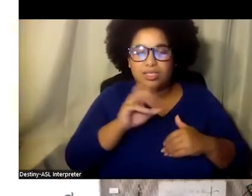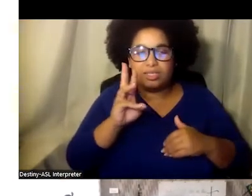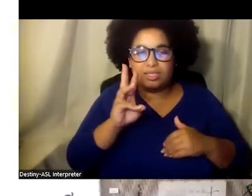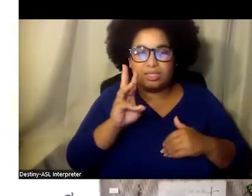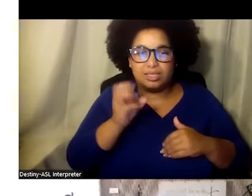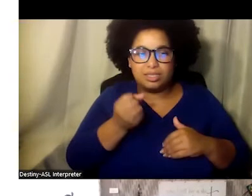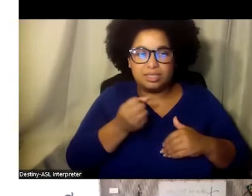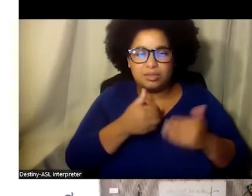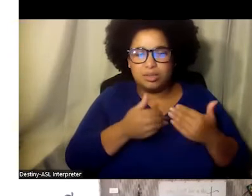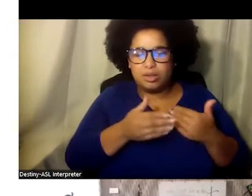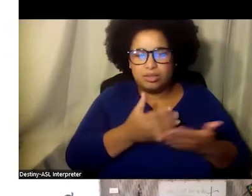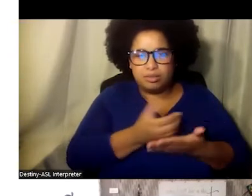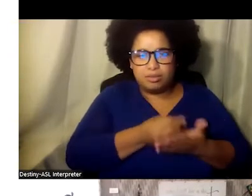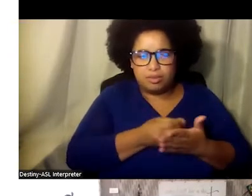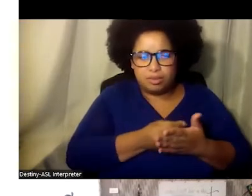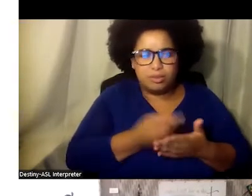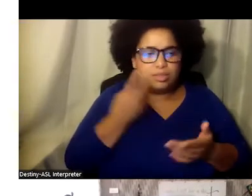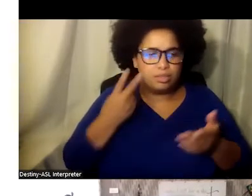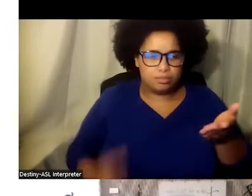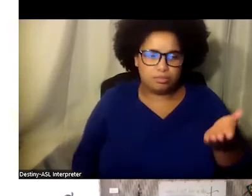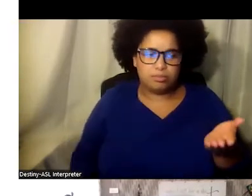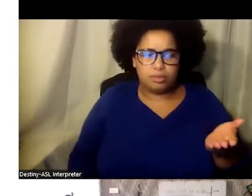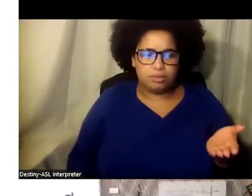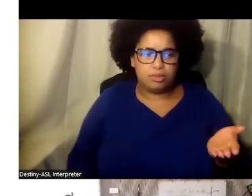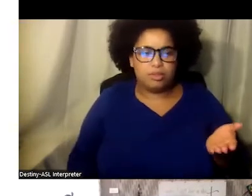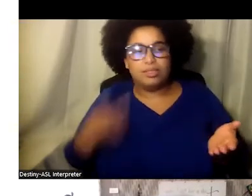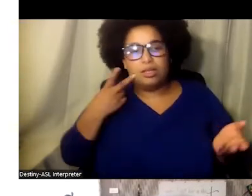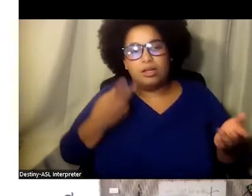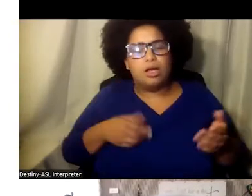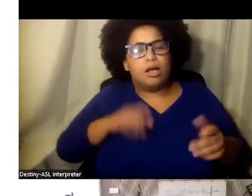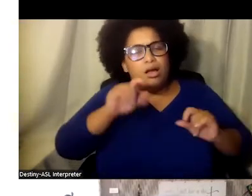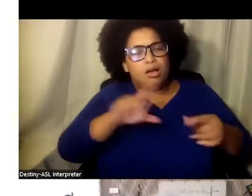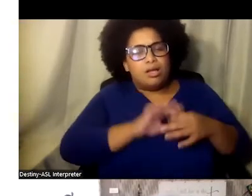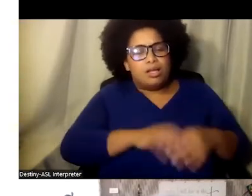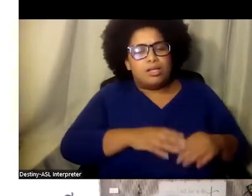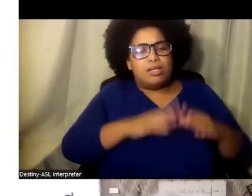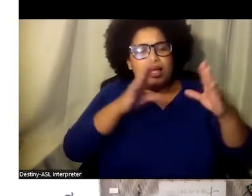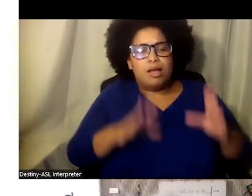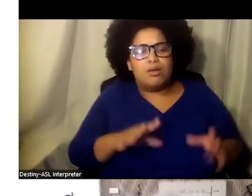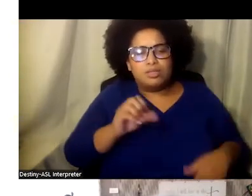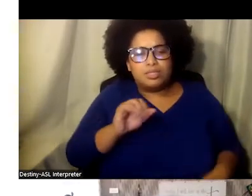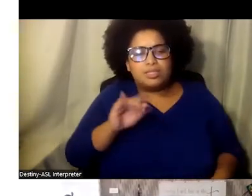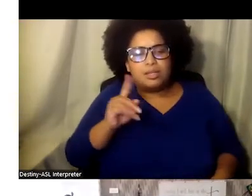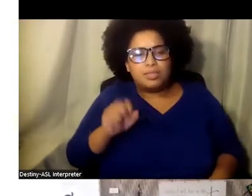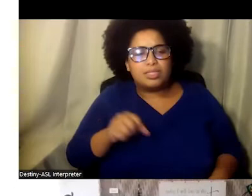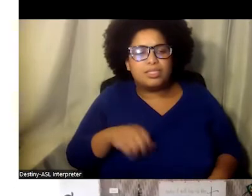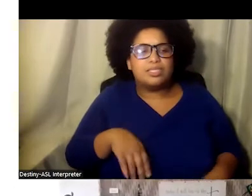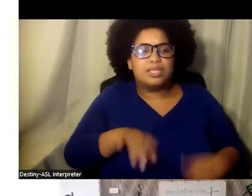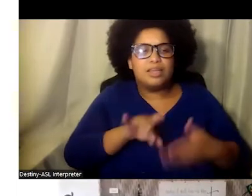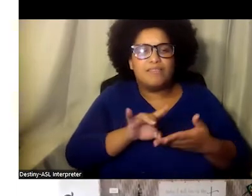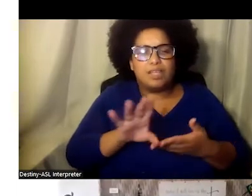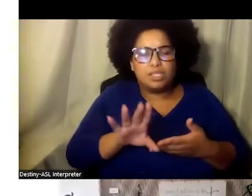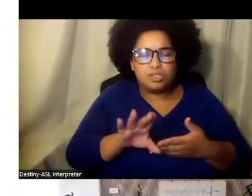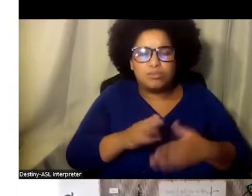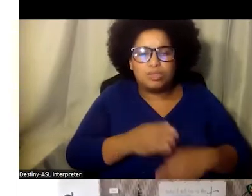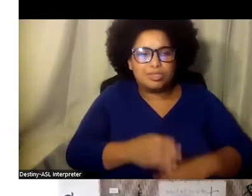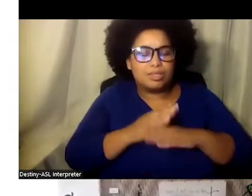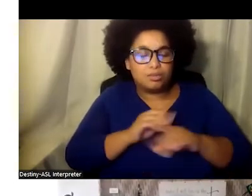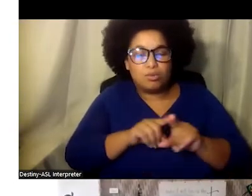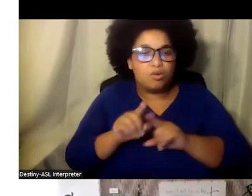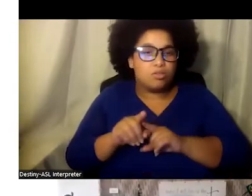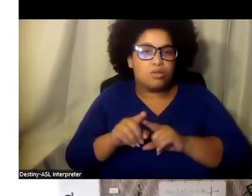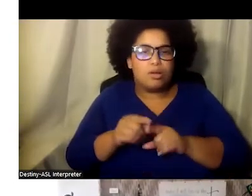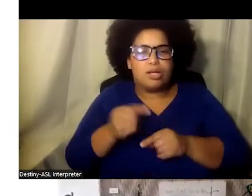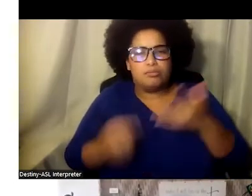income. Today, we are seeing a great number of inquiries about housing subsidies, eviction protections, but they can also help in so many